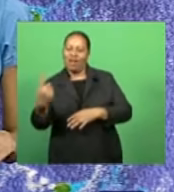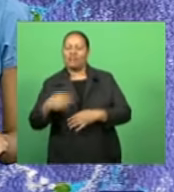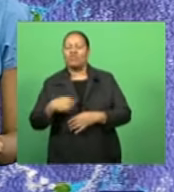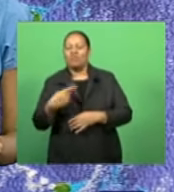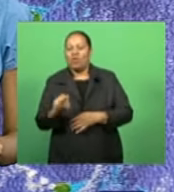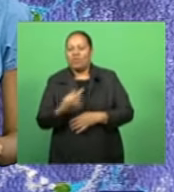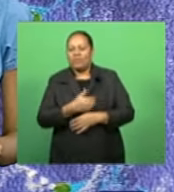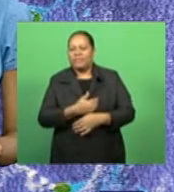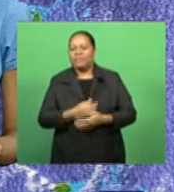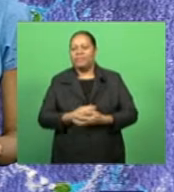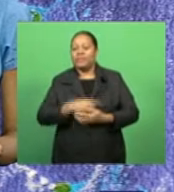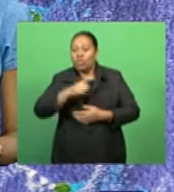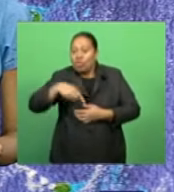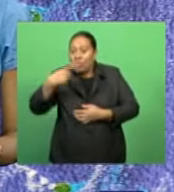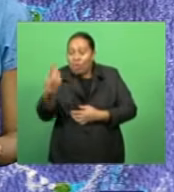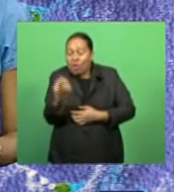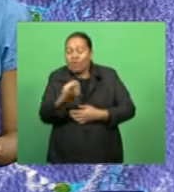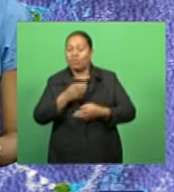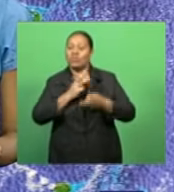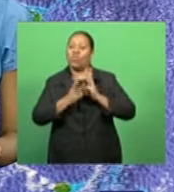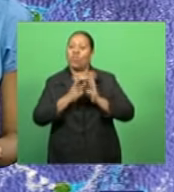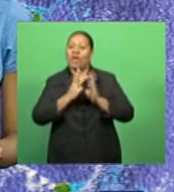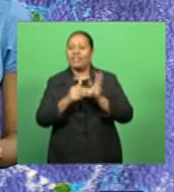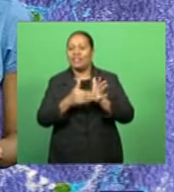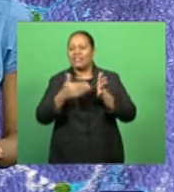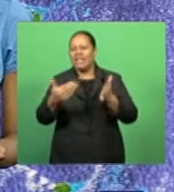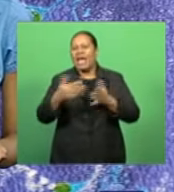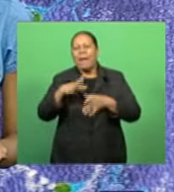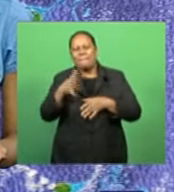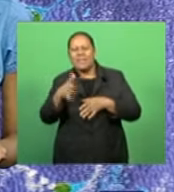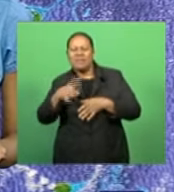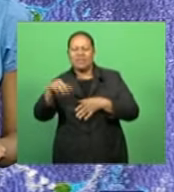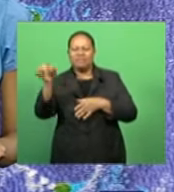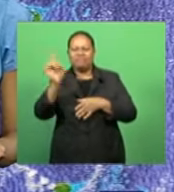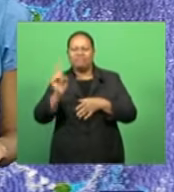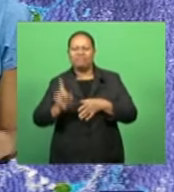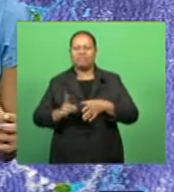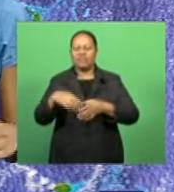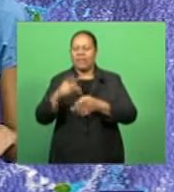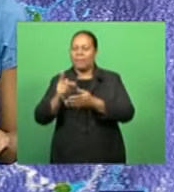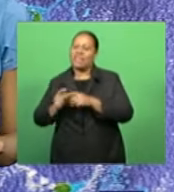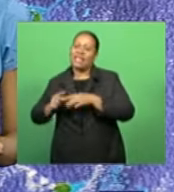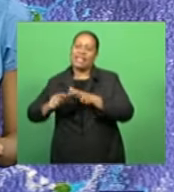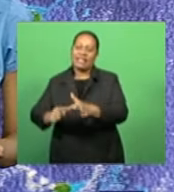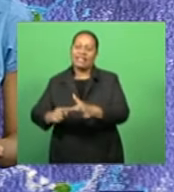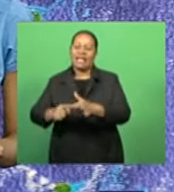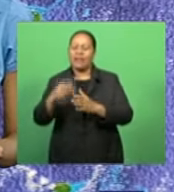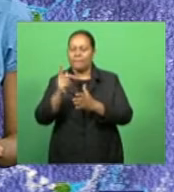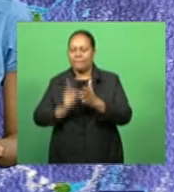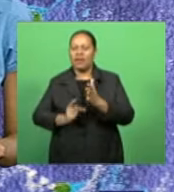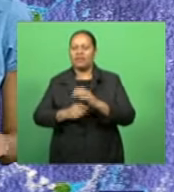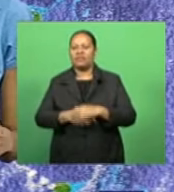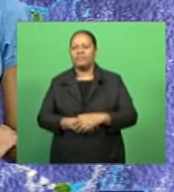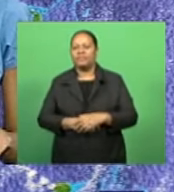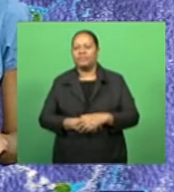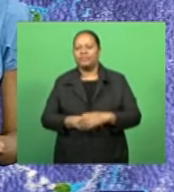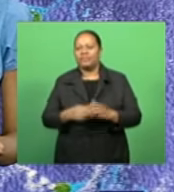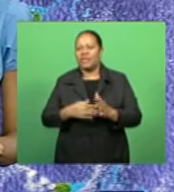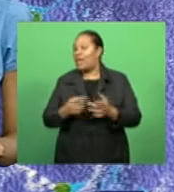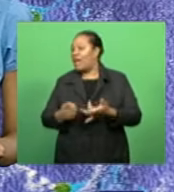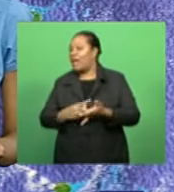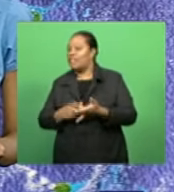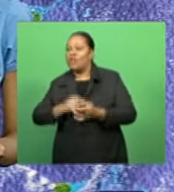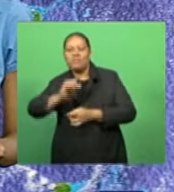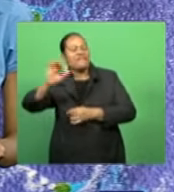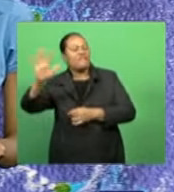For tomorrow, cloudy with brief showers and possible thunderstorms over the eastern parts and interior of the larger islands. Elsewhere,